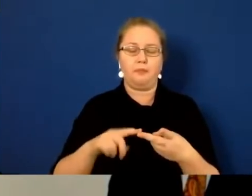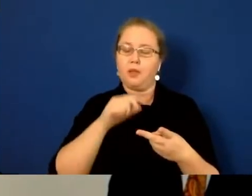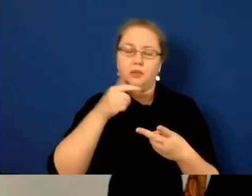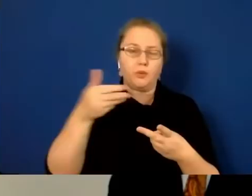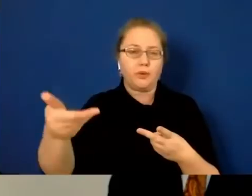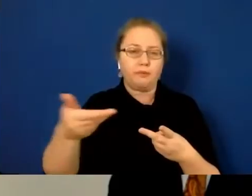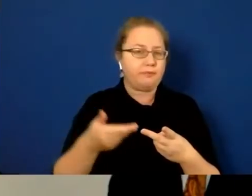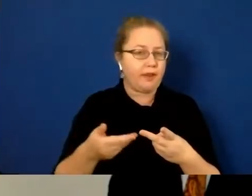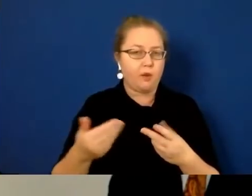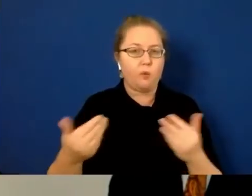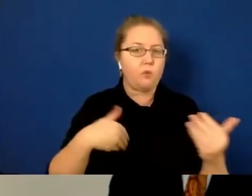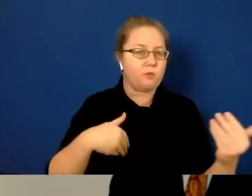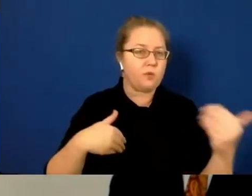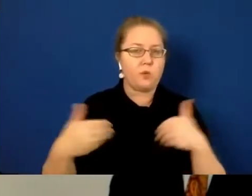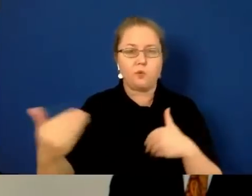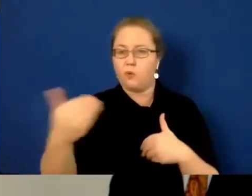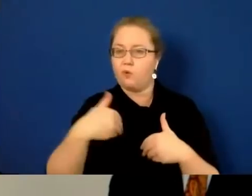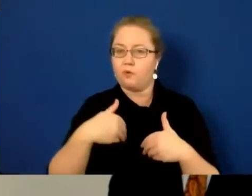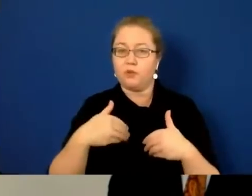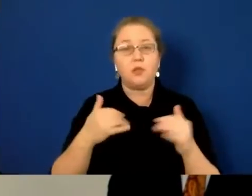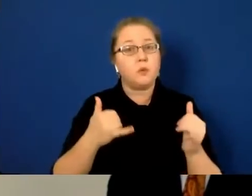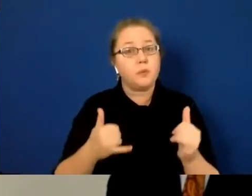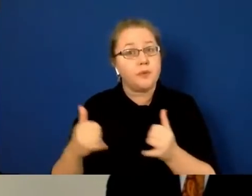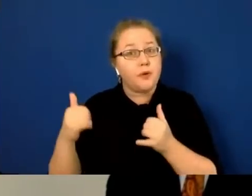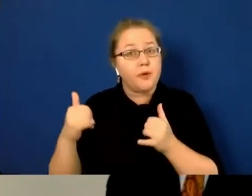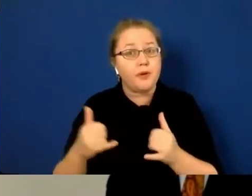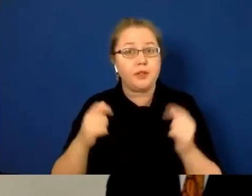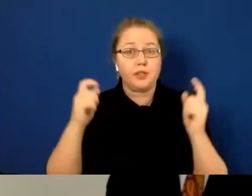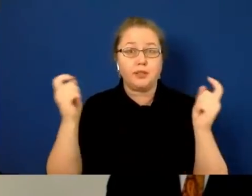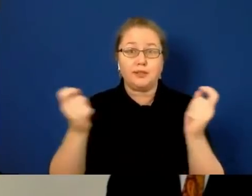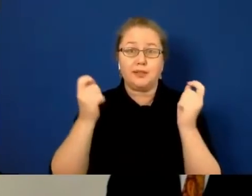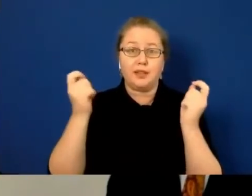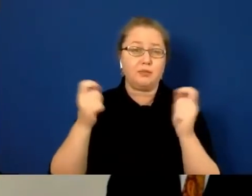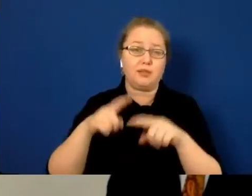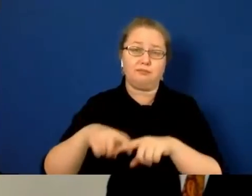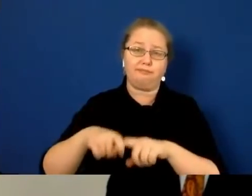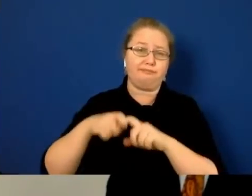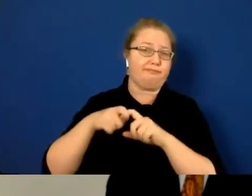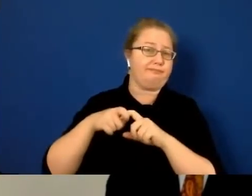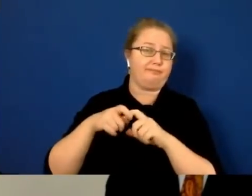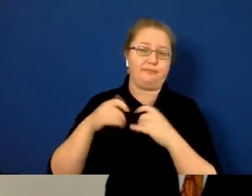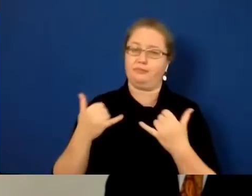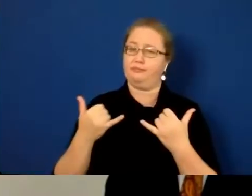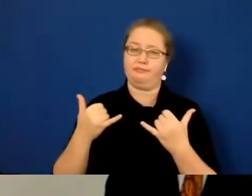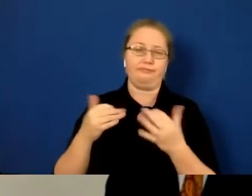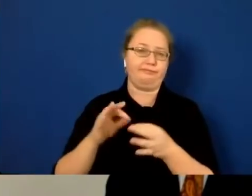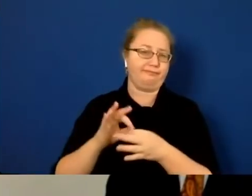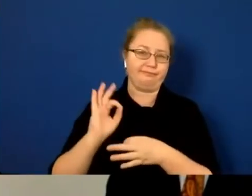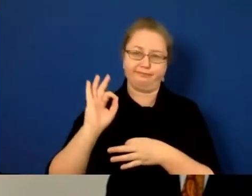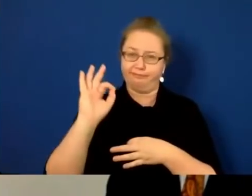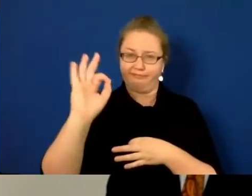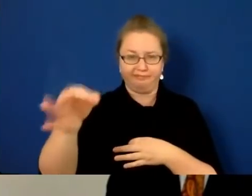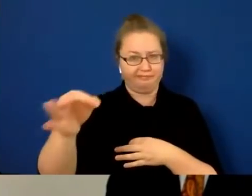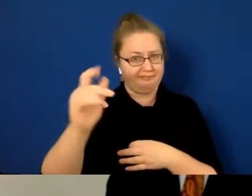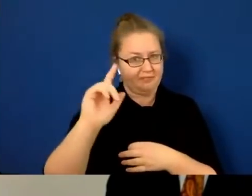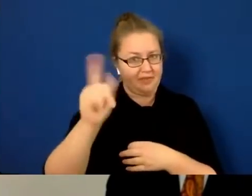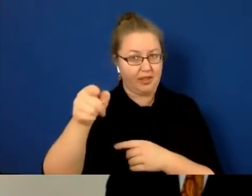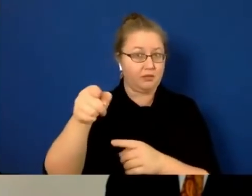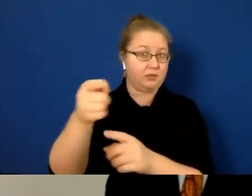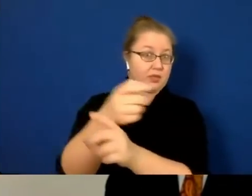this pandemic, and it has worked for us. And we are looking to people in British Columbia to pay attention to that now,